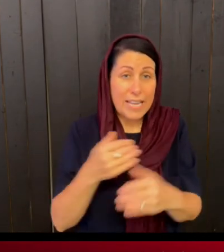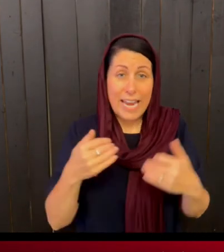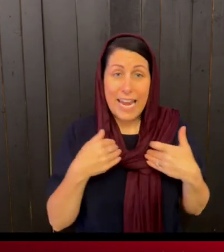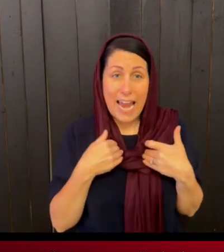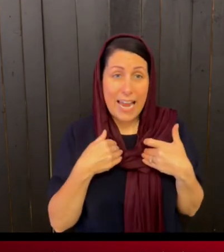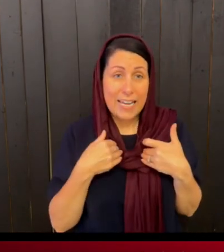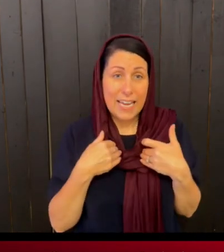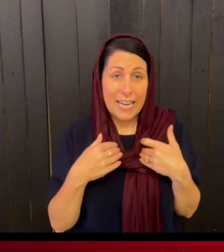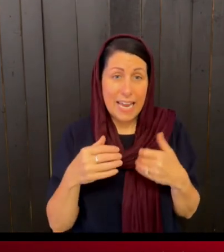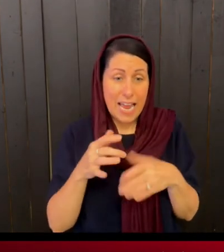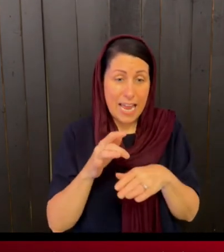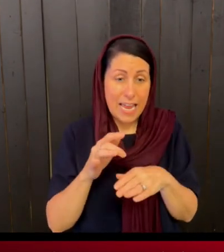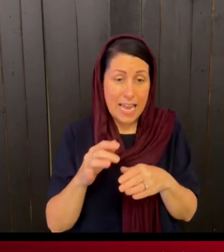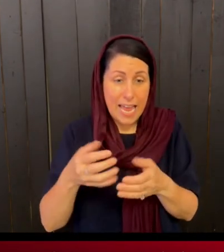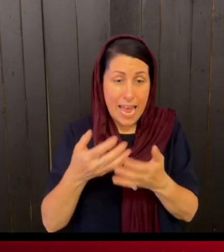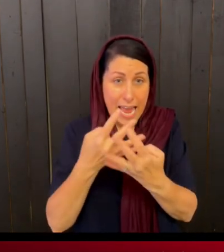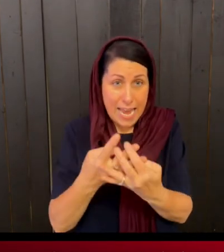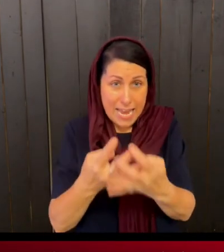catching anything.